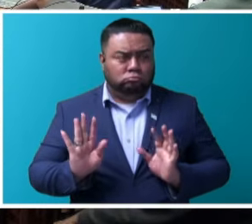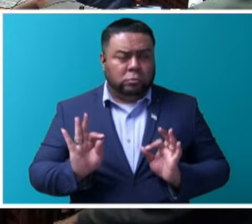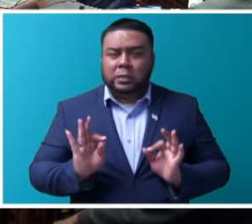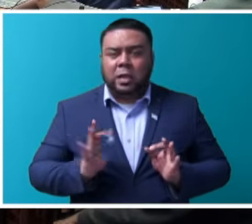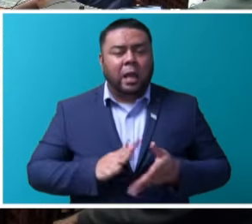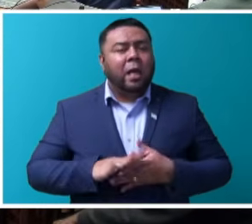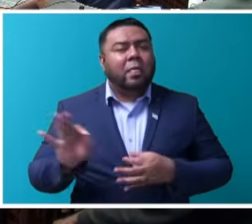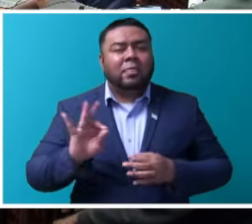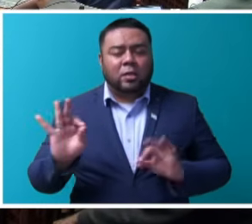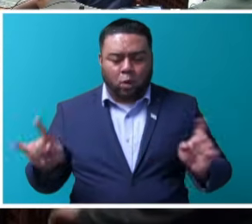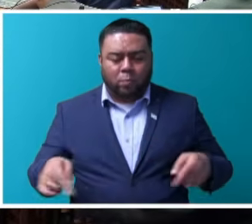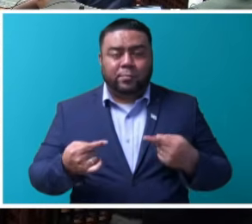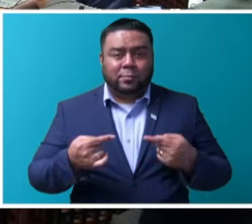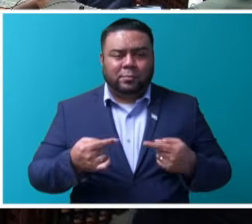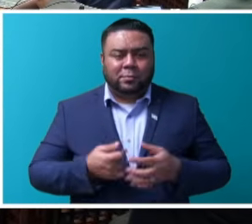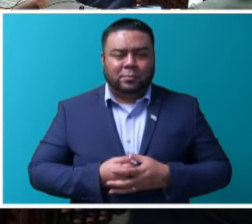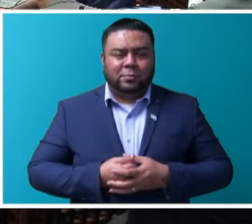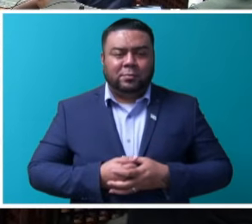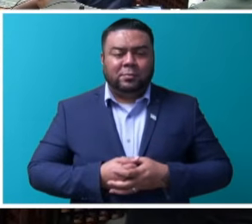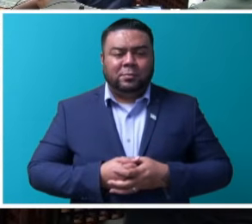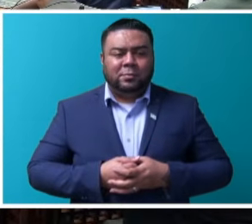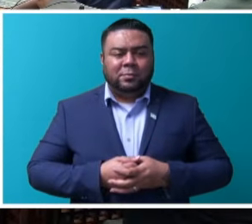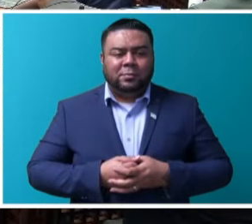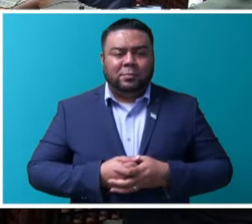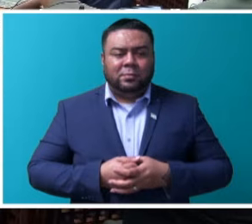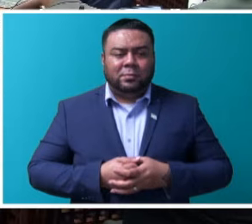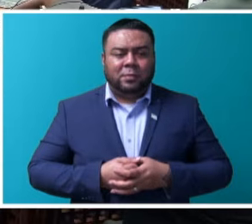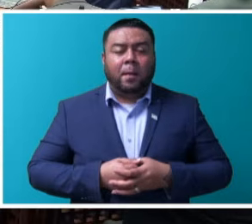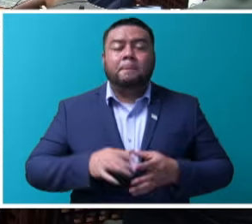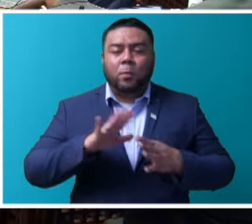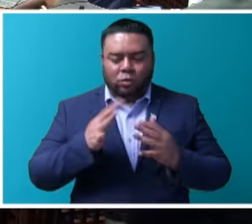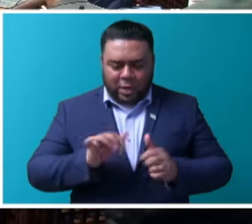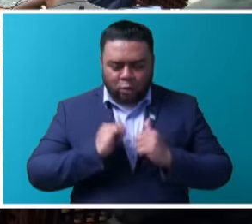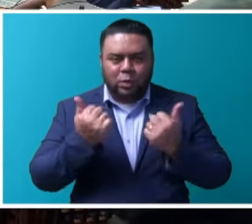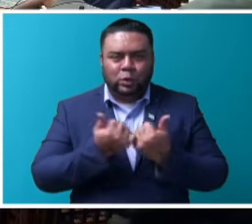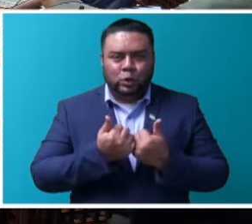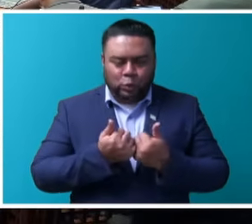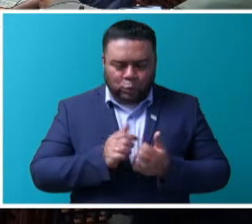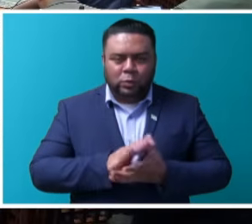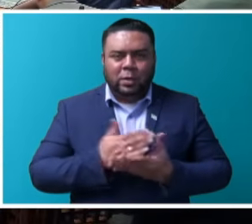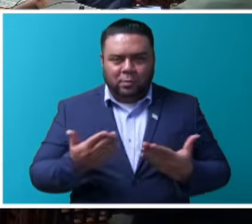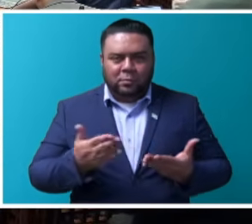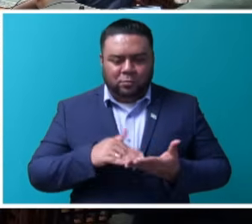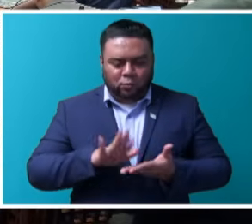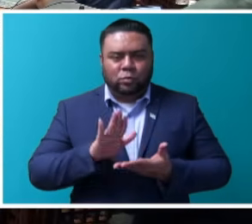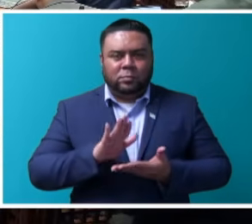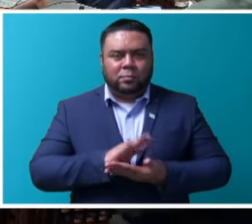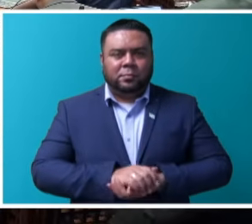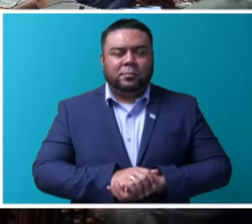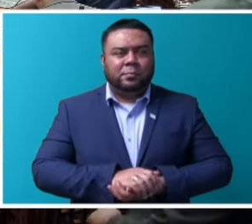None. There being no member who opposes the motion is agreed to unanimously.